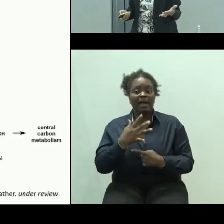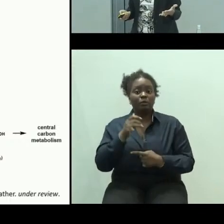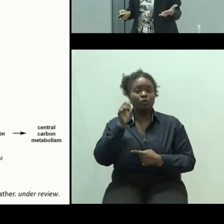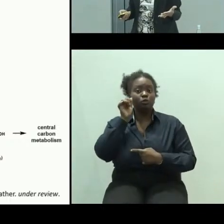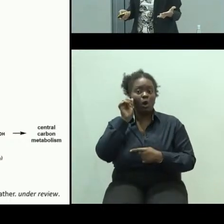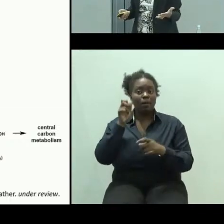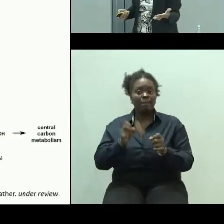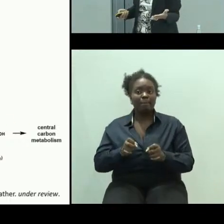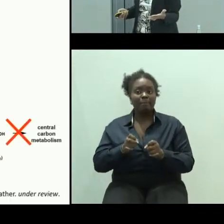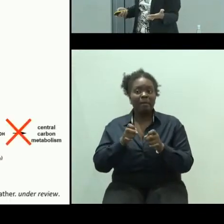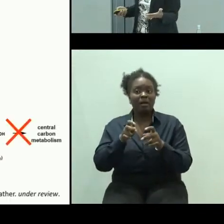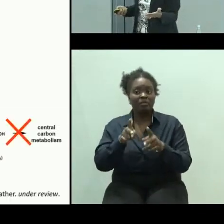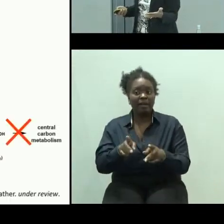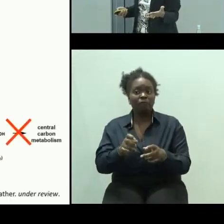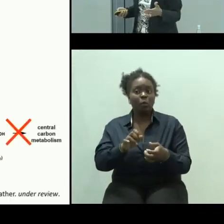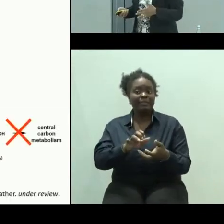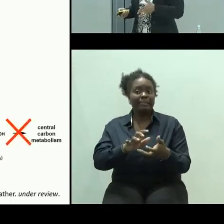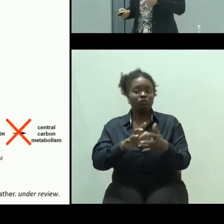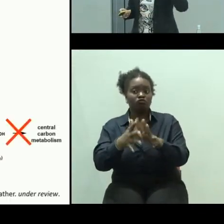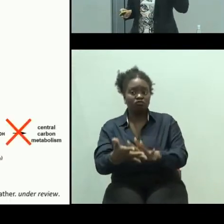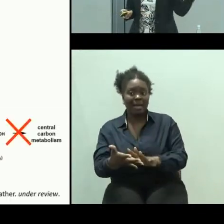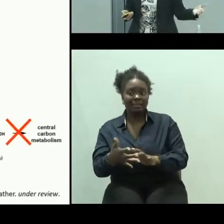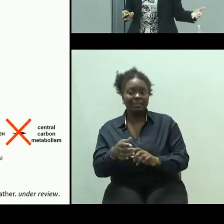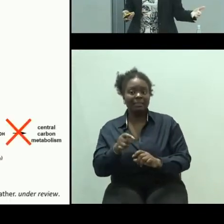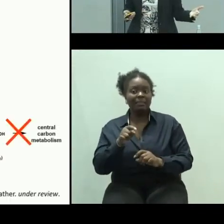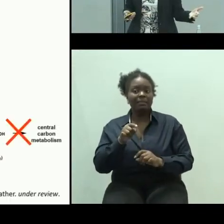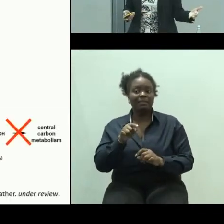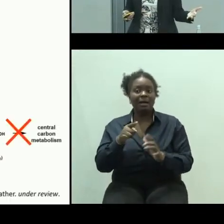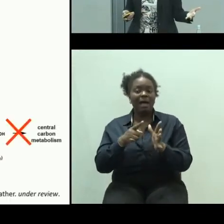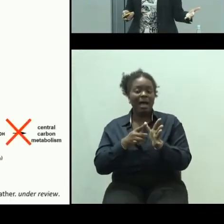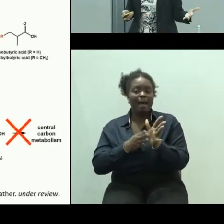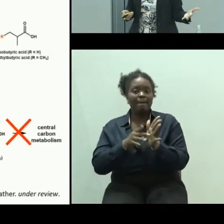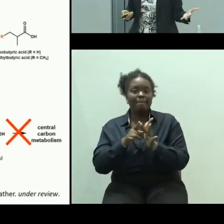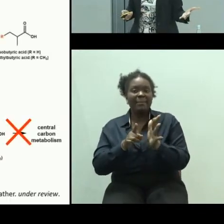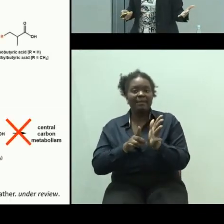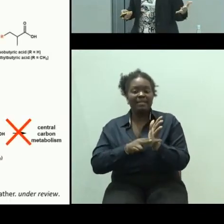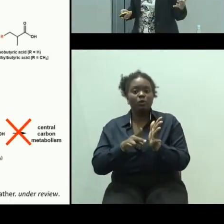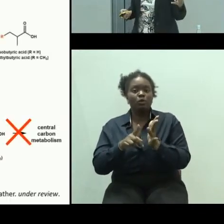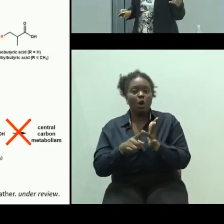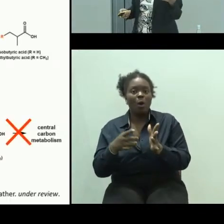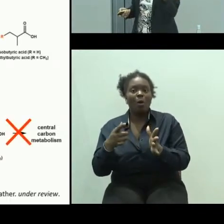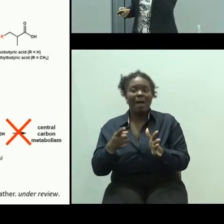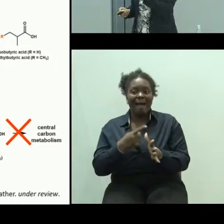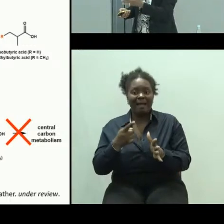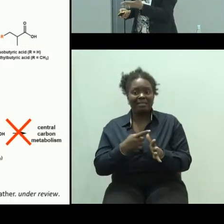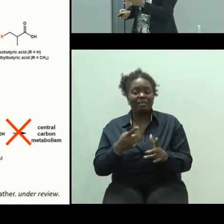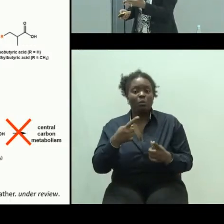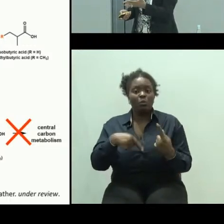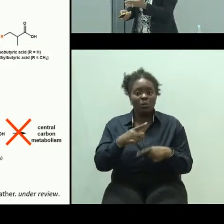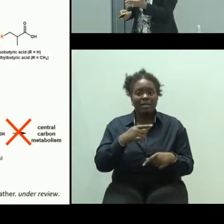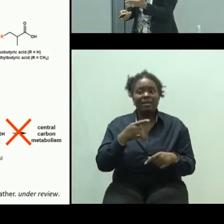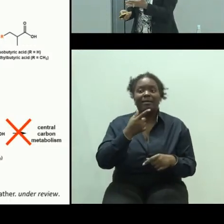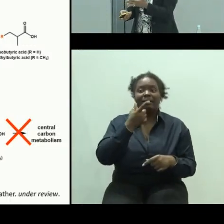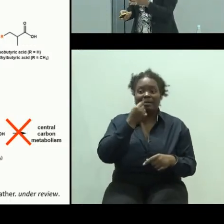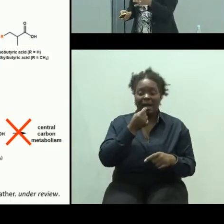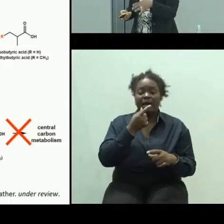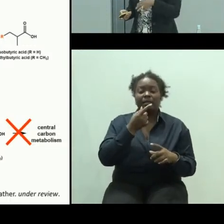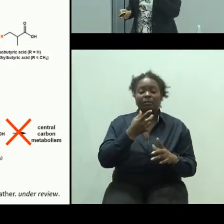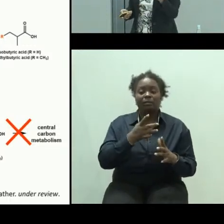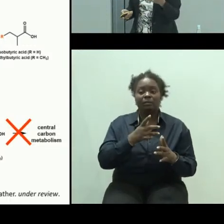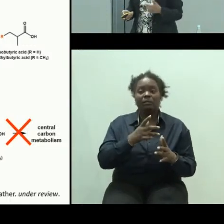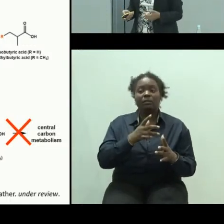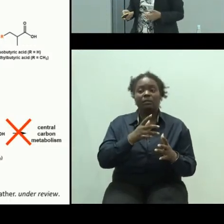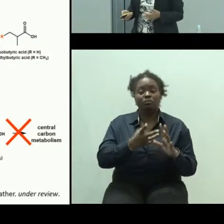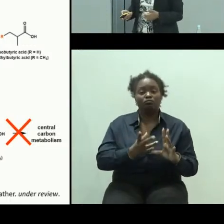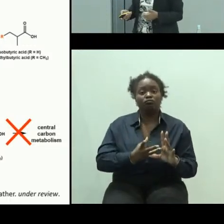for degrading amino acids, but we decided rather than degrading those amino acids, we would be able to produce the precursors for them